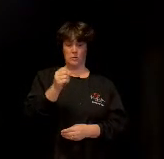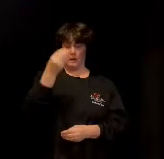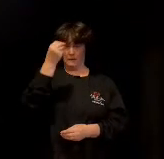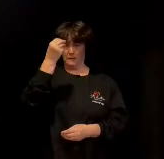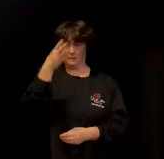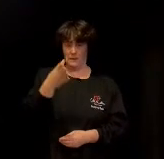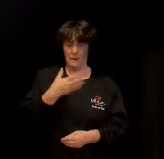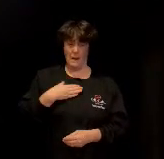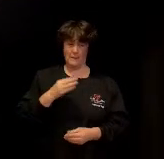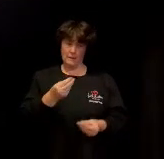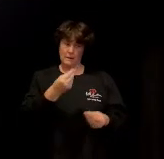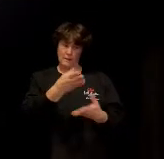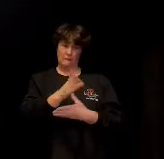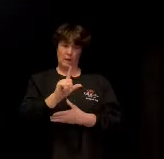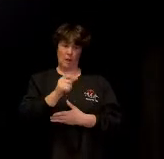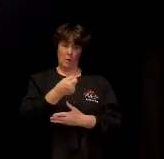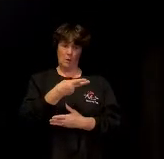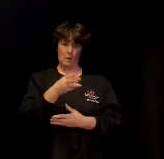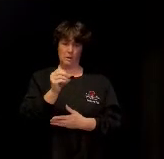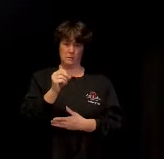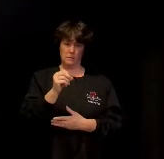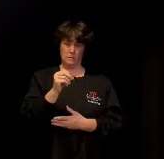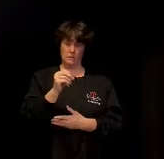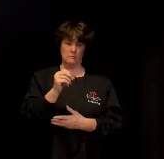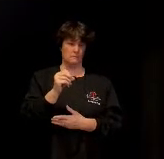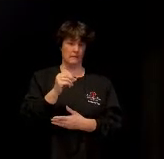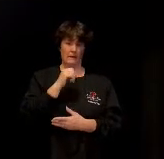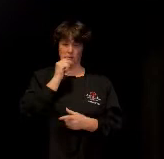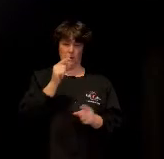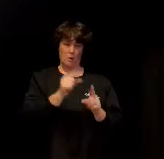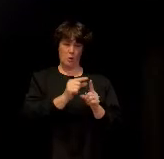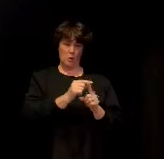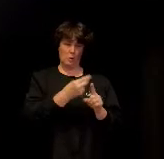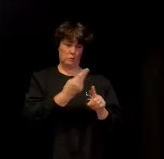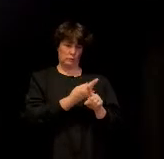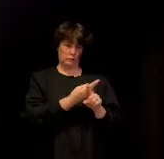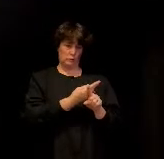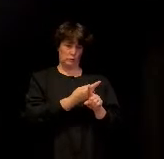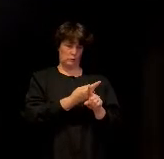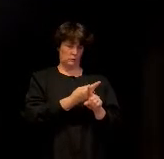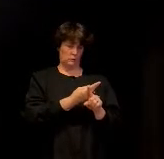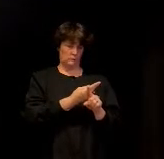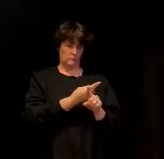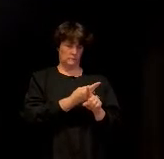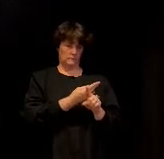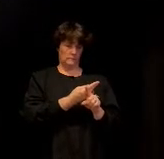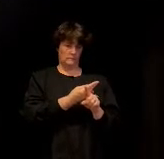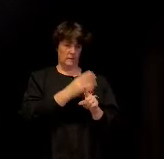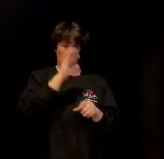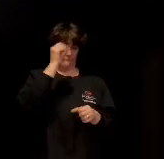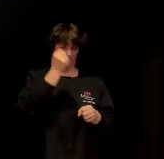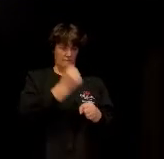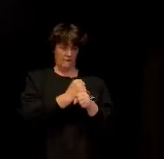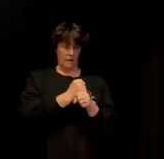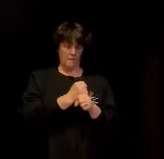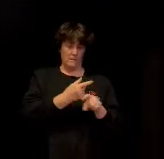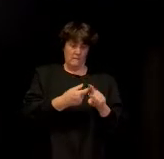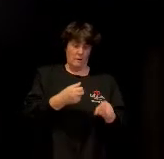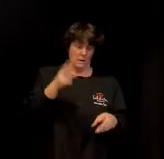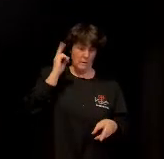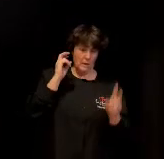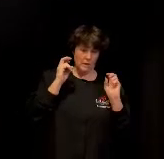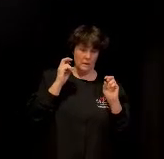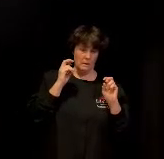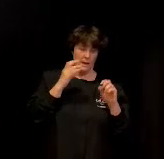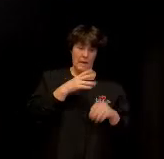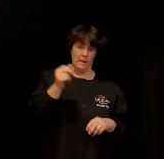I'm giving you logos right now. That's not the word that's used there. Faith comes by hearing, and hearing by the